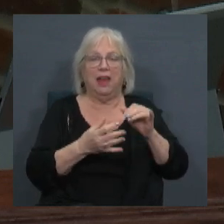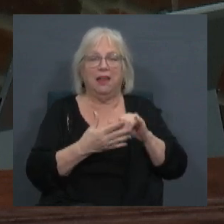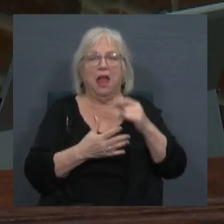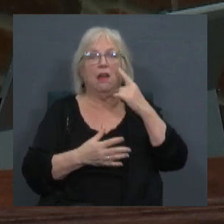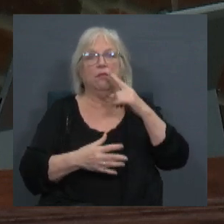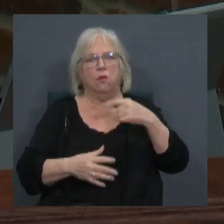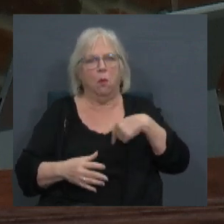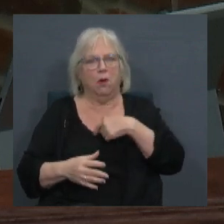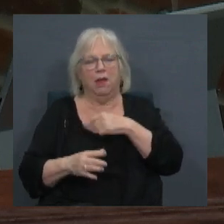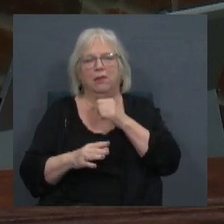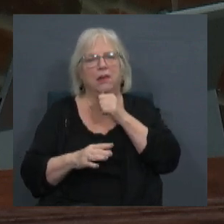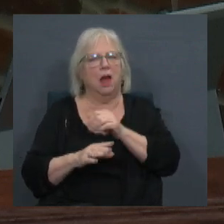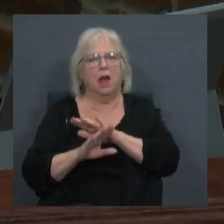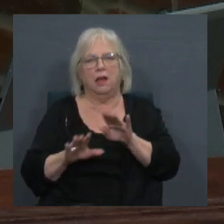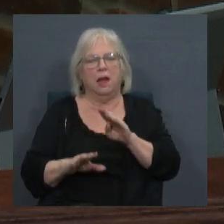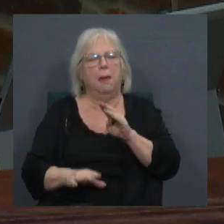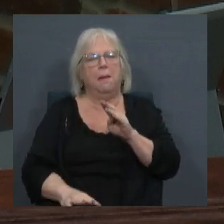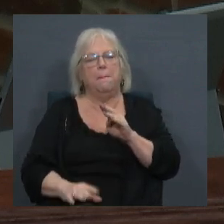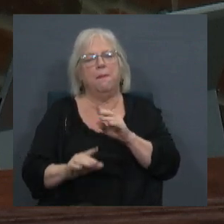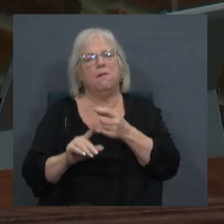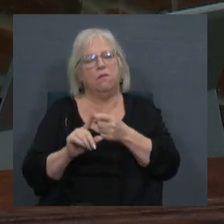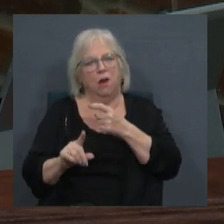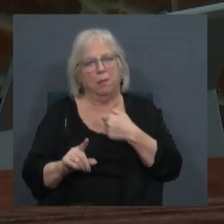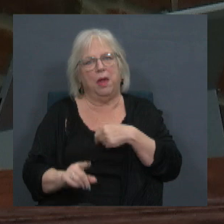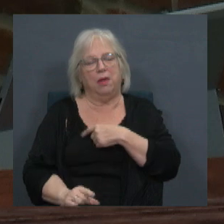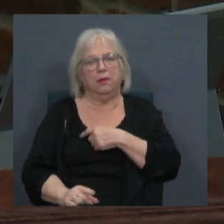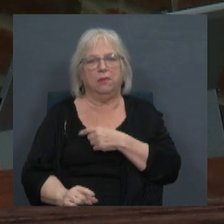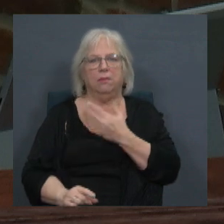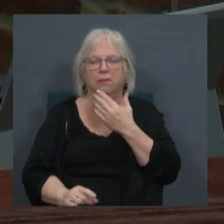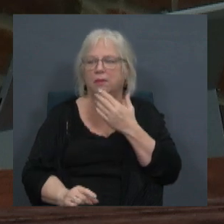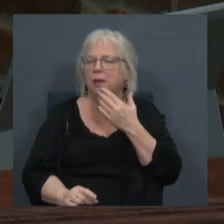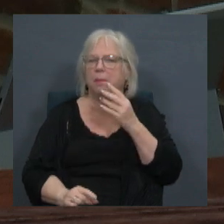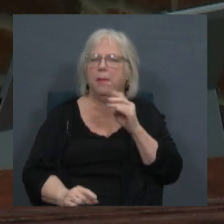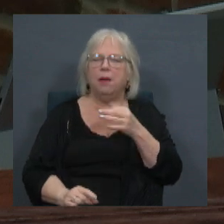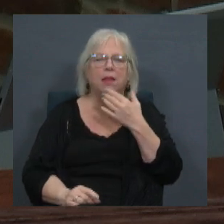Thank you. Thank you, Director Hines. Director Phillips?